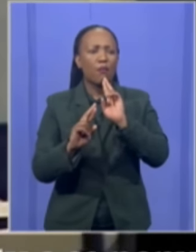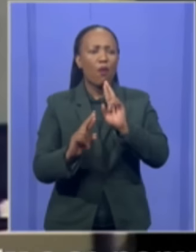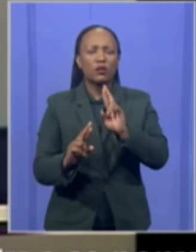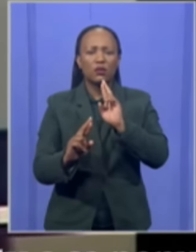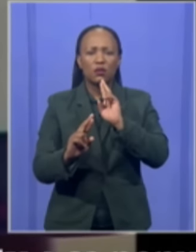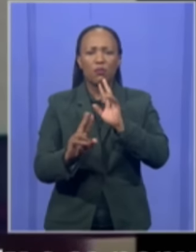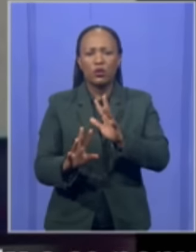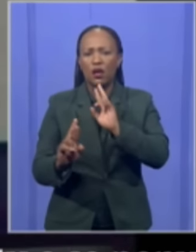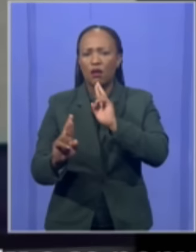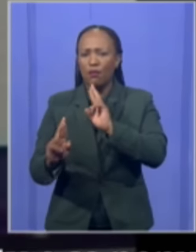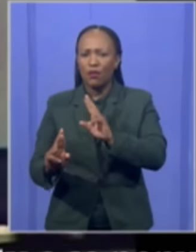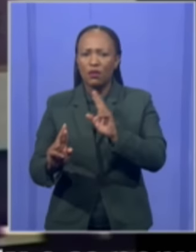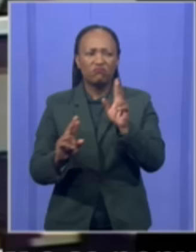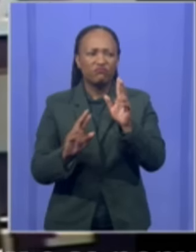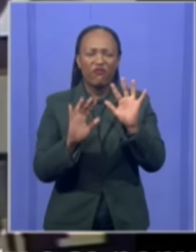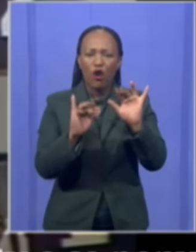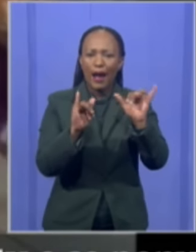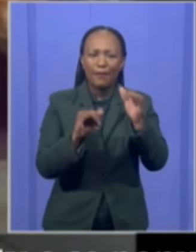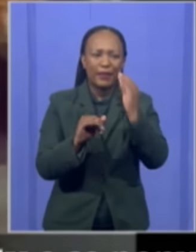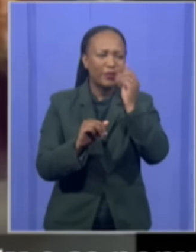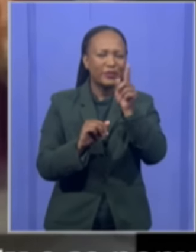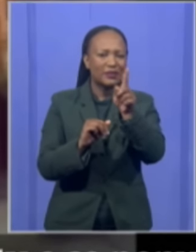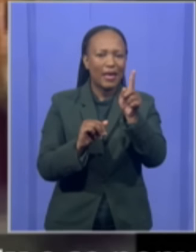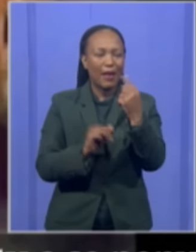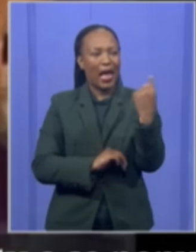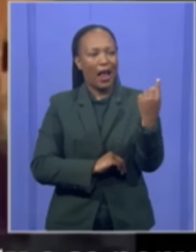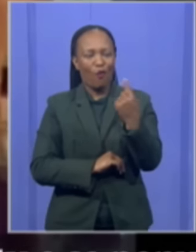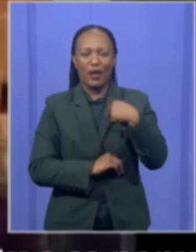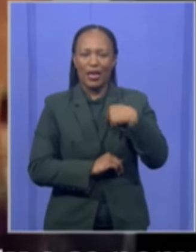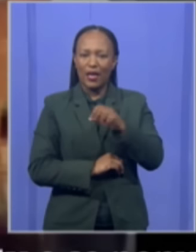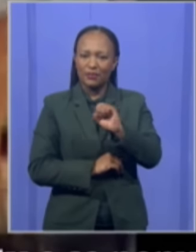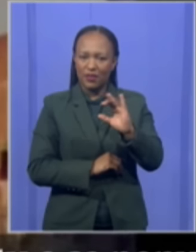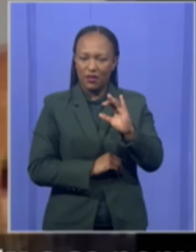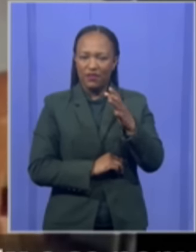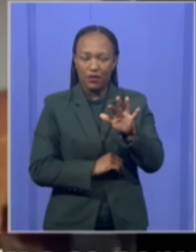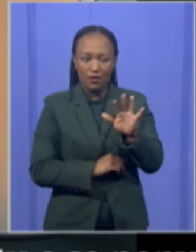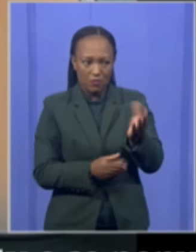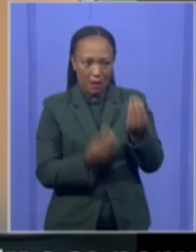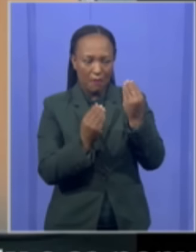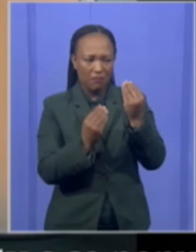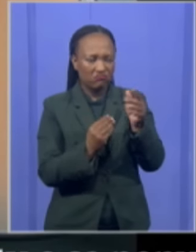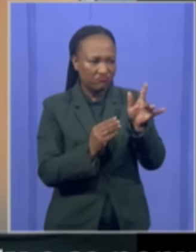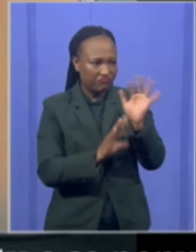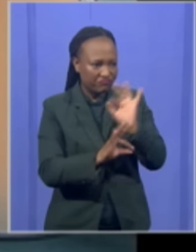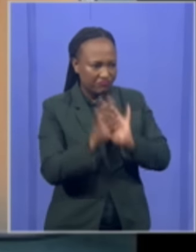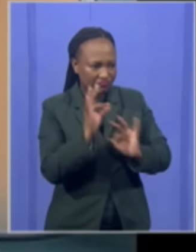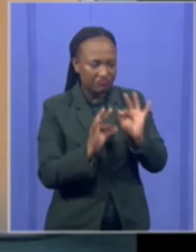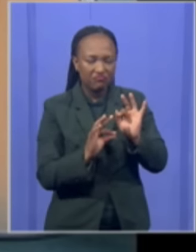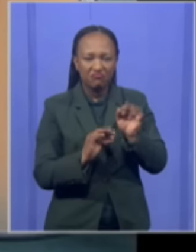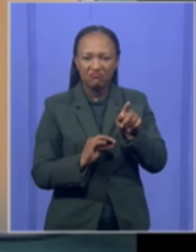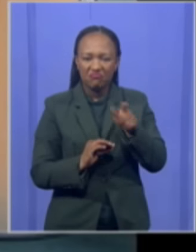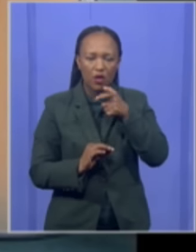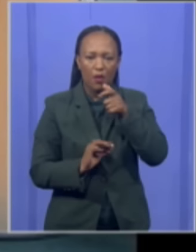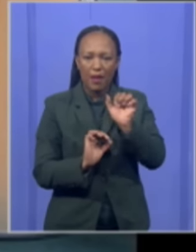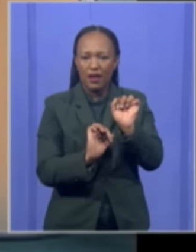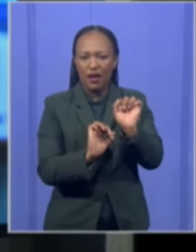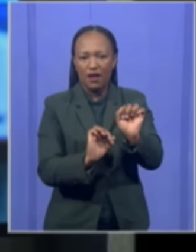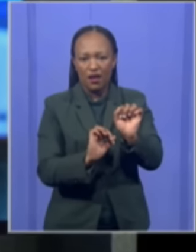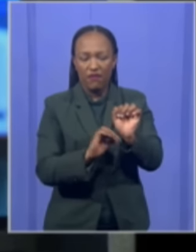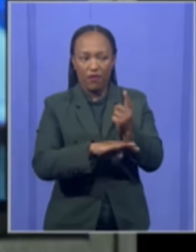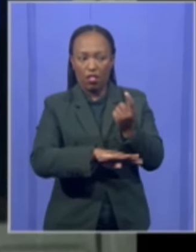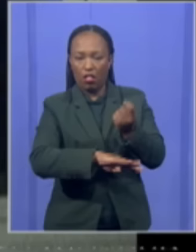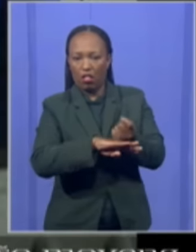le rena fela re kgonneng go mo kry-a gore le yena a bolela gore o e bona jwang taba ye le sephetho sa kgoro ya